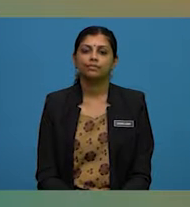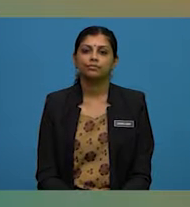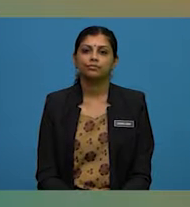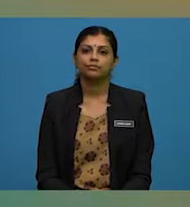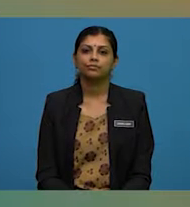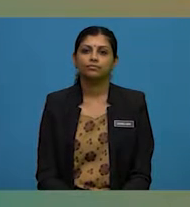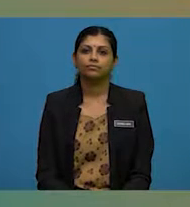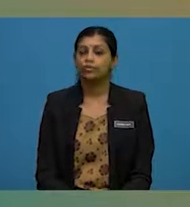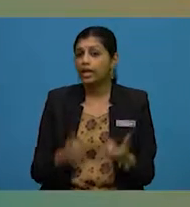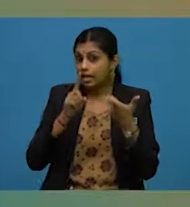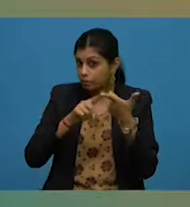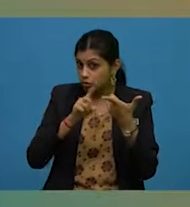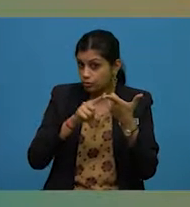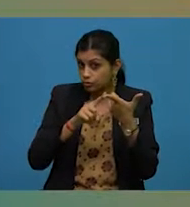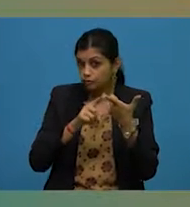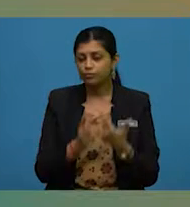Step number 2.